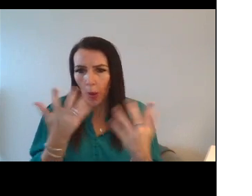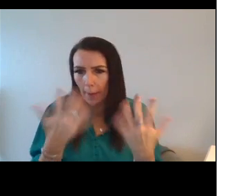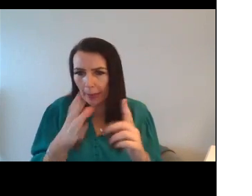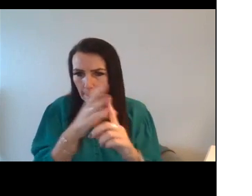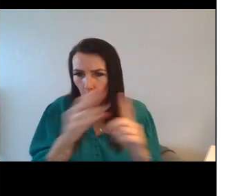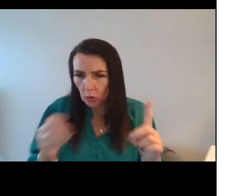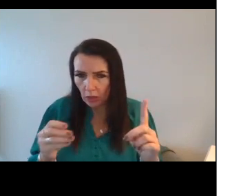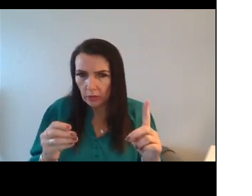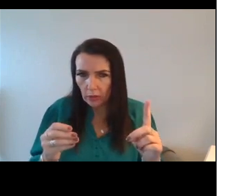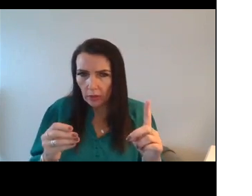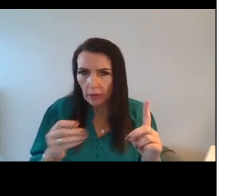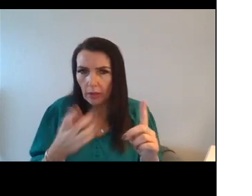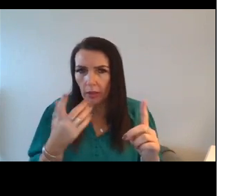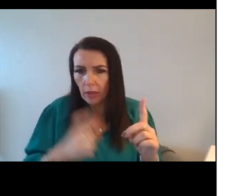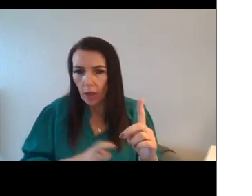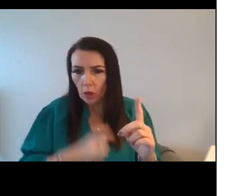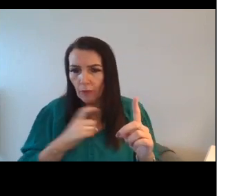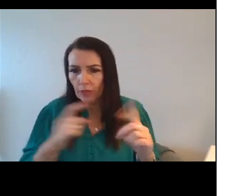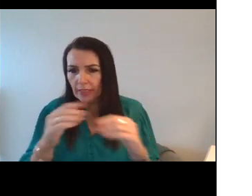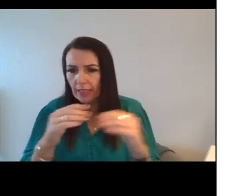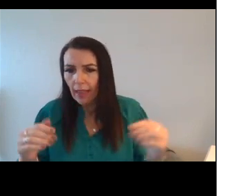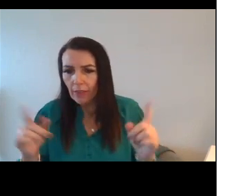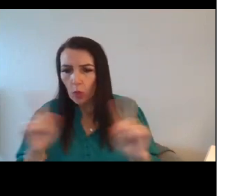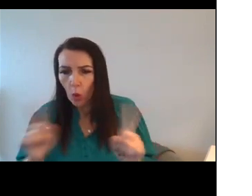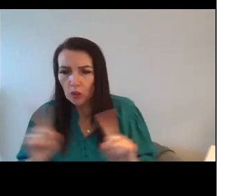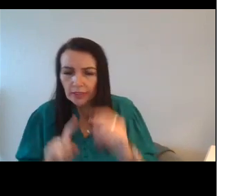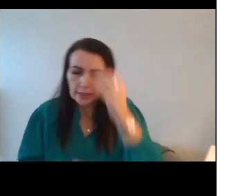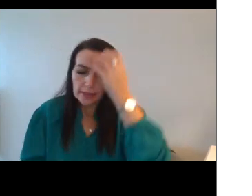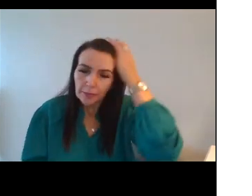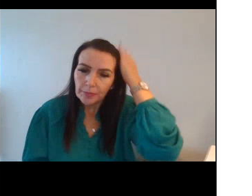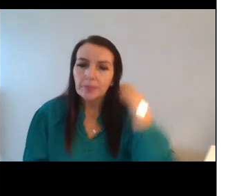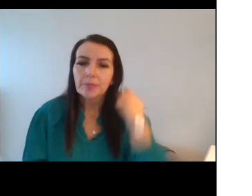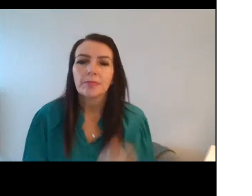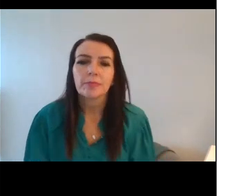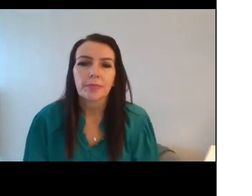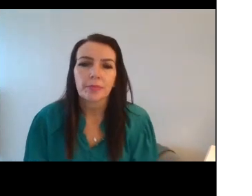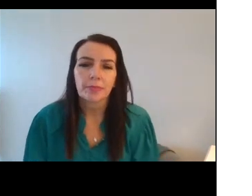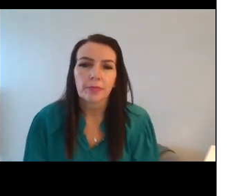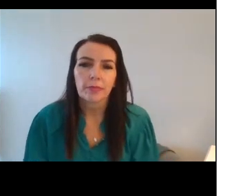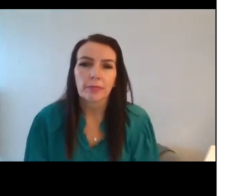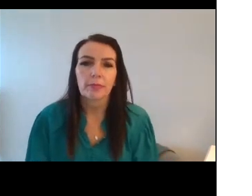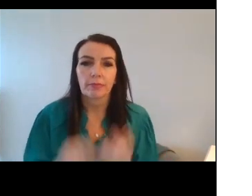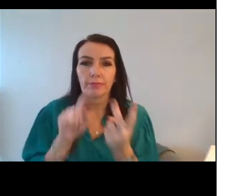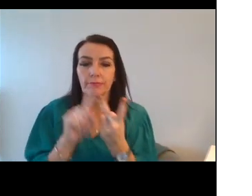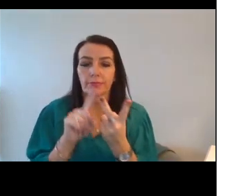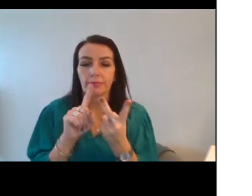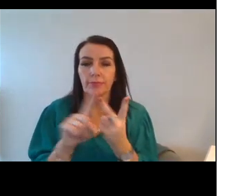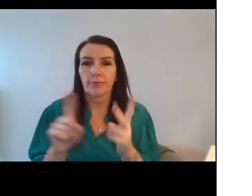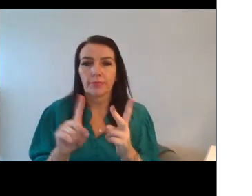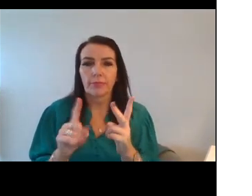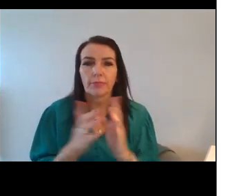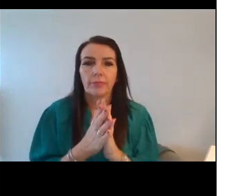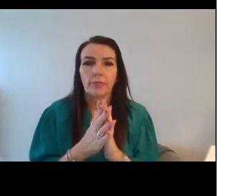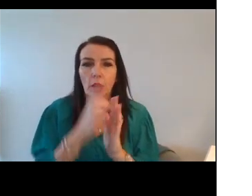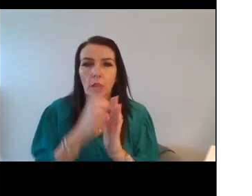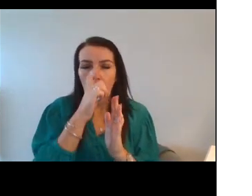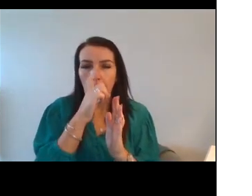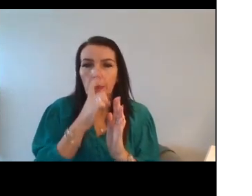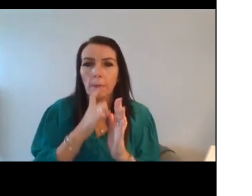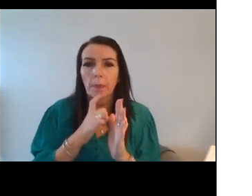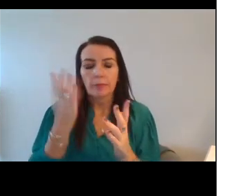so, what our confidence level is in that estimation. Now, the second product worth highlighting is our Portfolio Energy Assessment Tool,